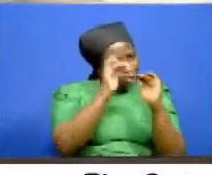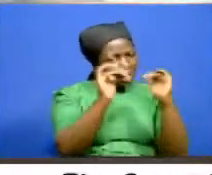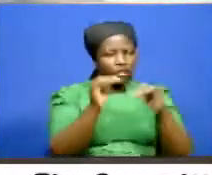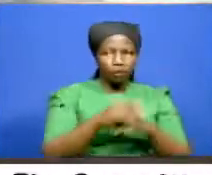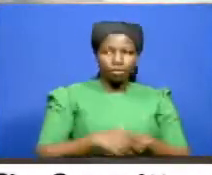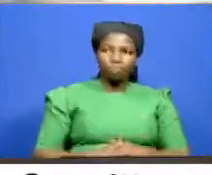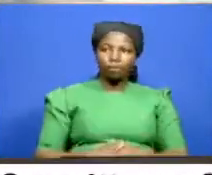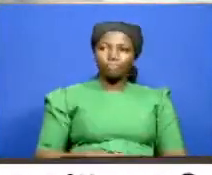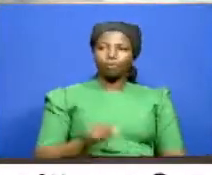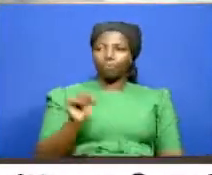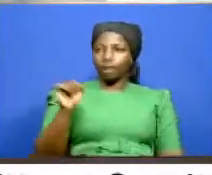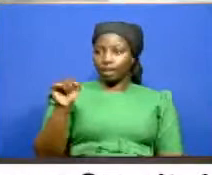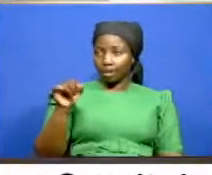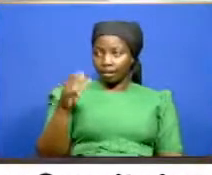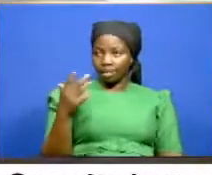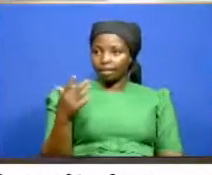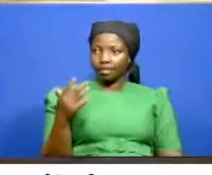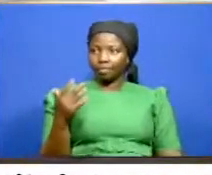have...